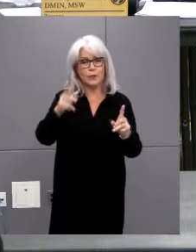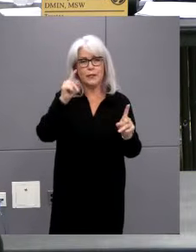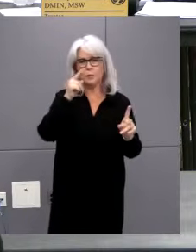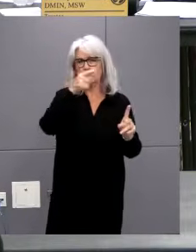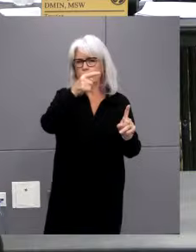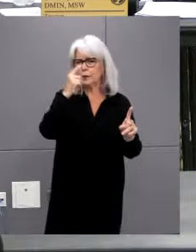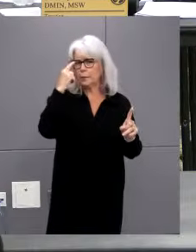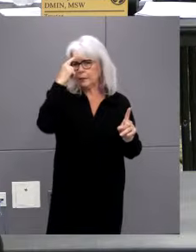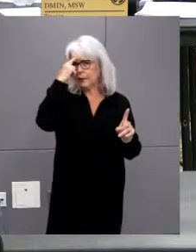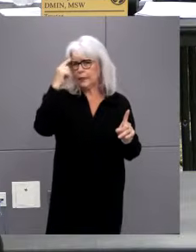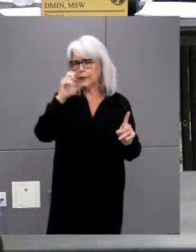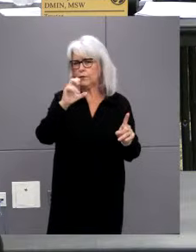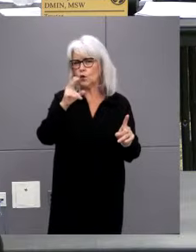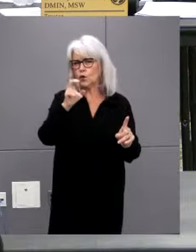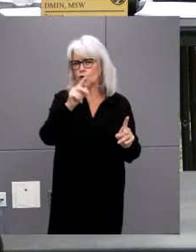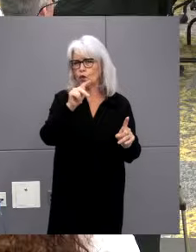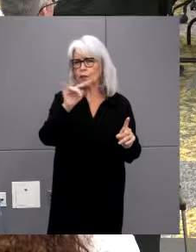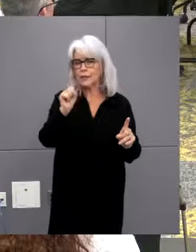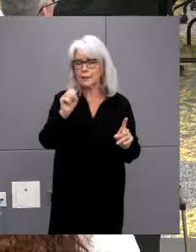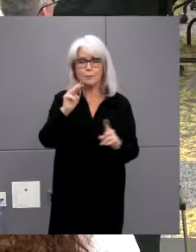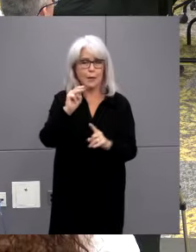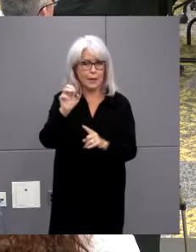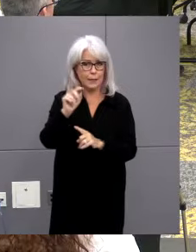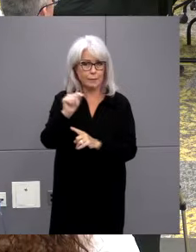Mott, and